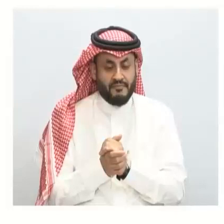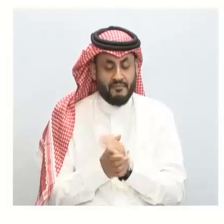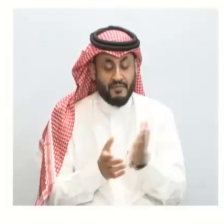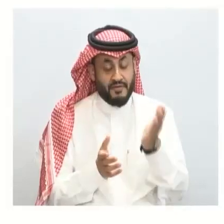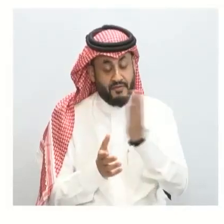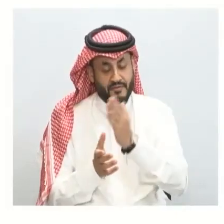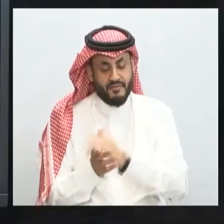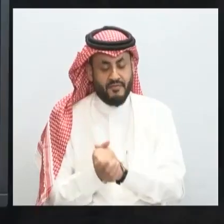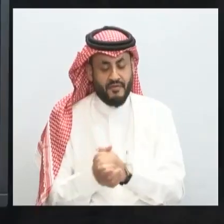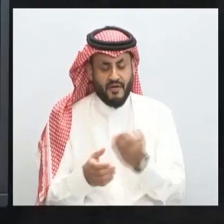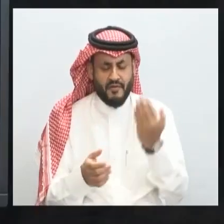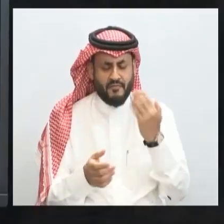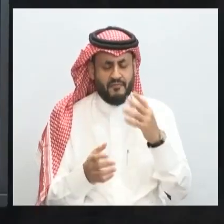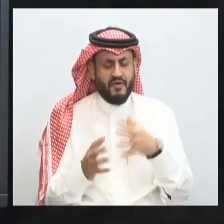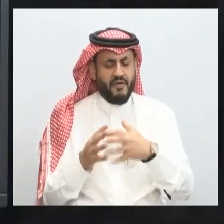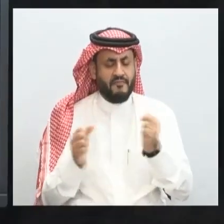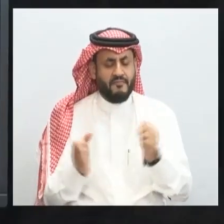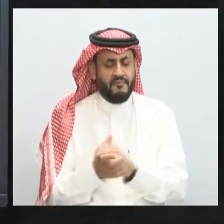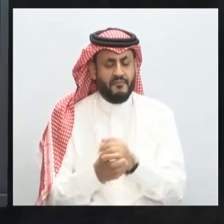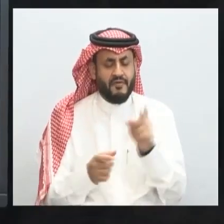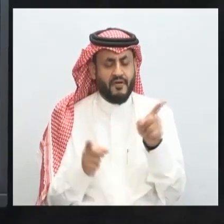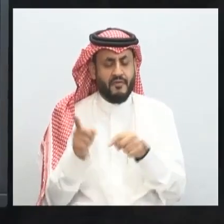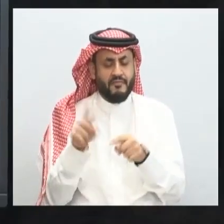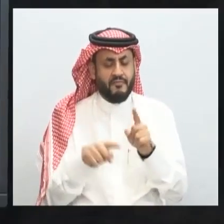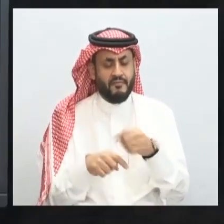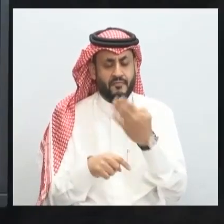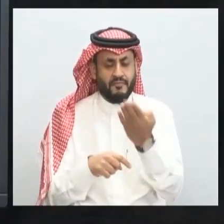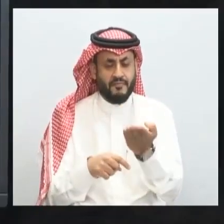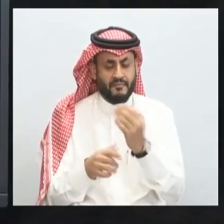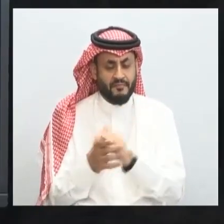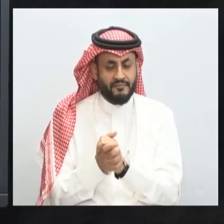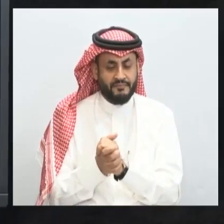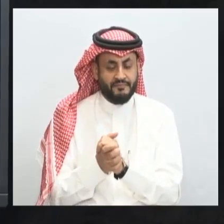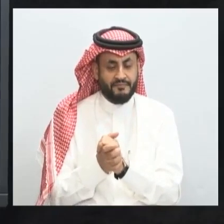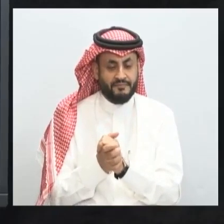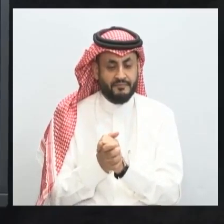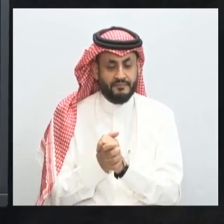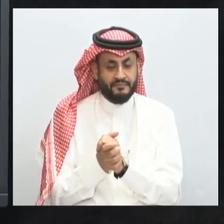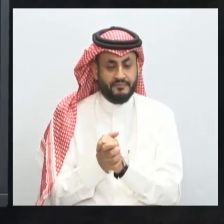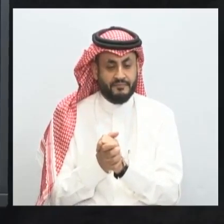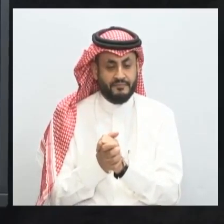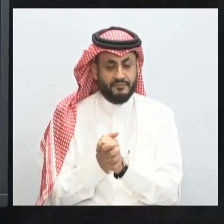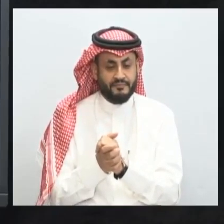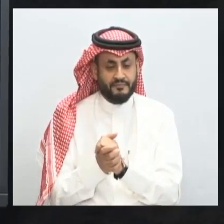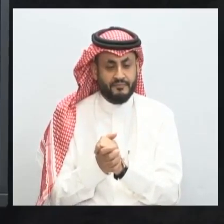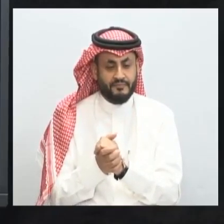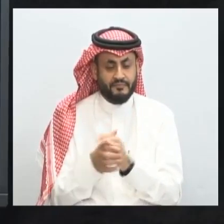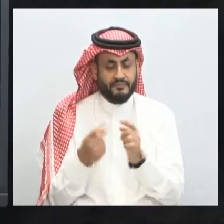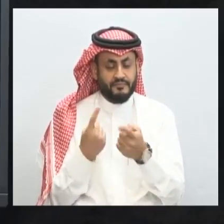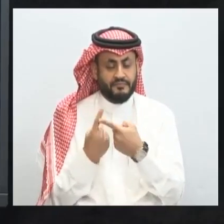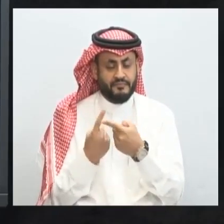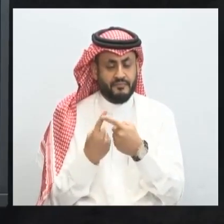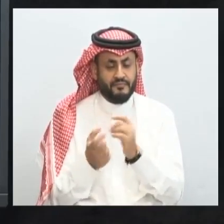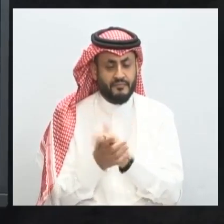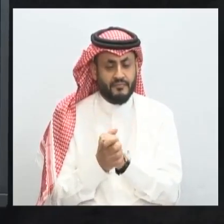Now, going back to our words here, let's just see what we have concluded. We have the first one, diameter. Now, we said